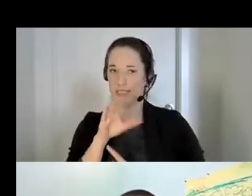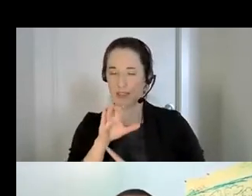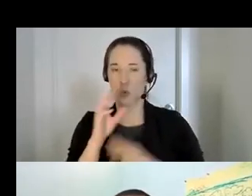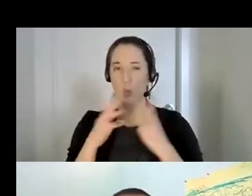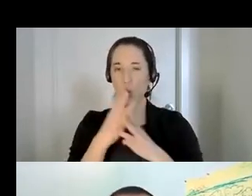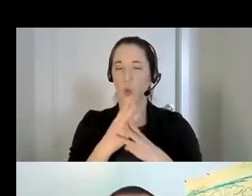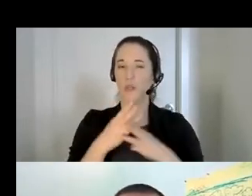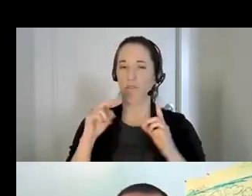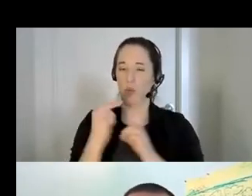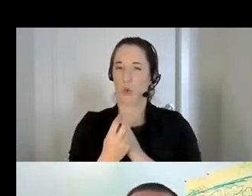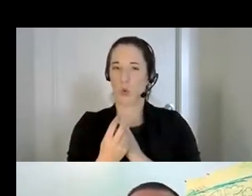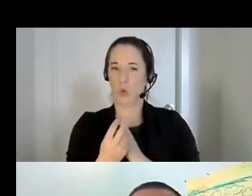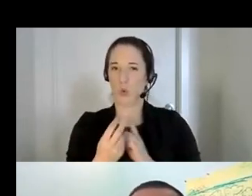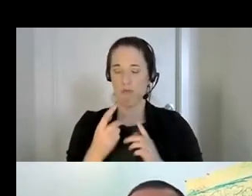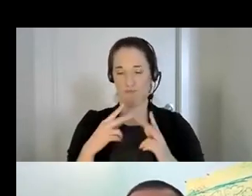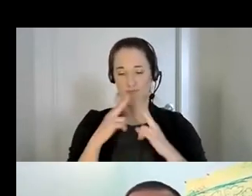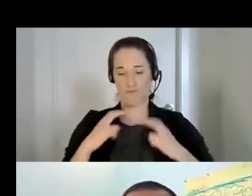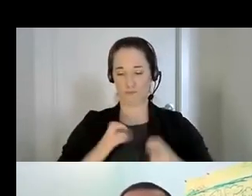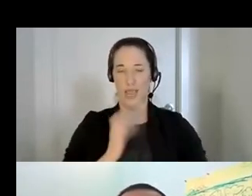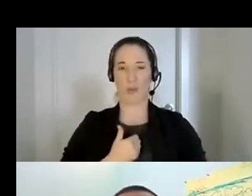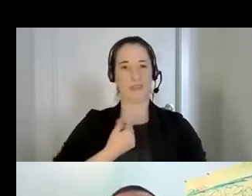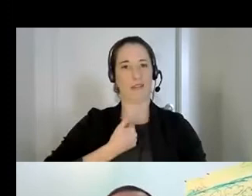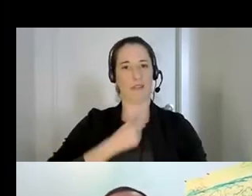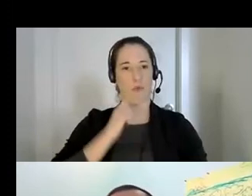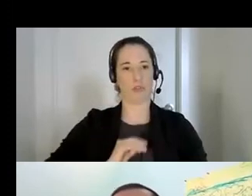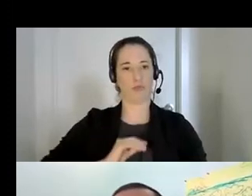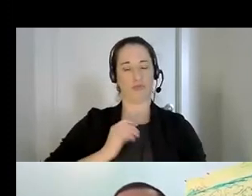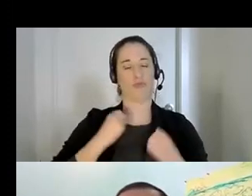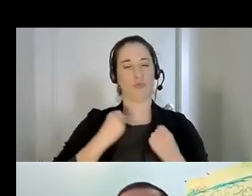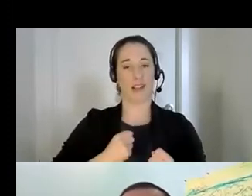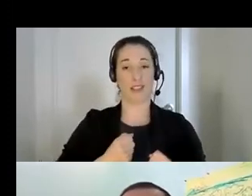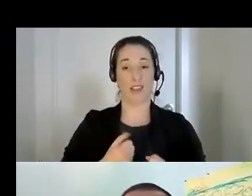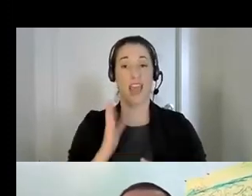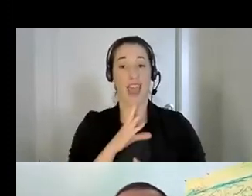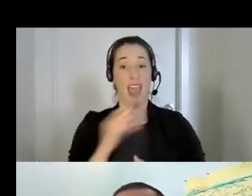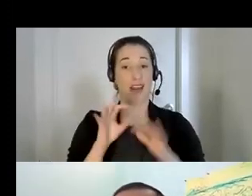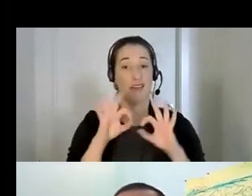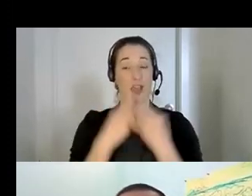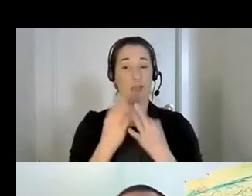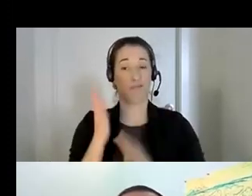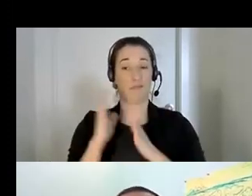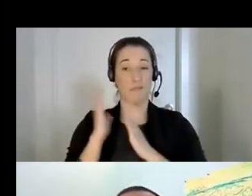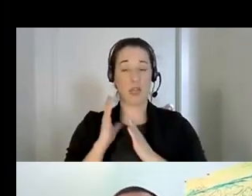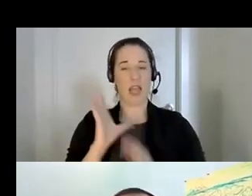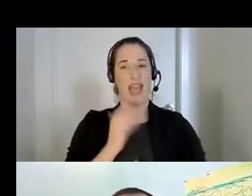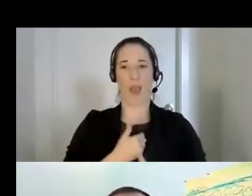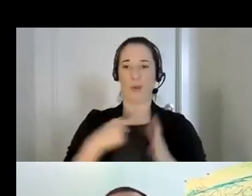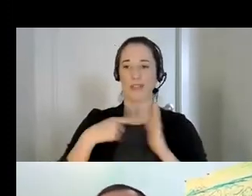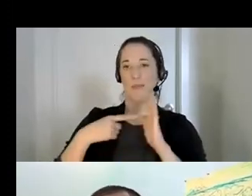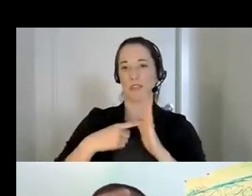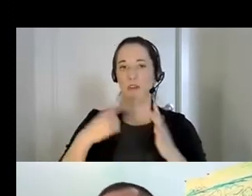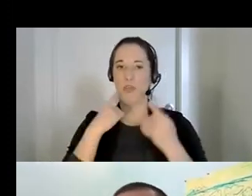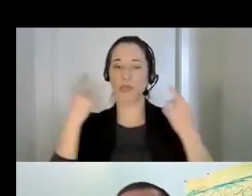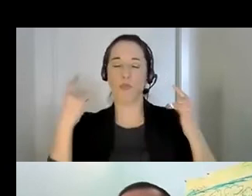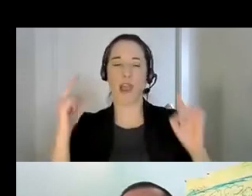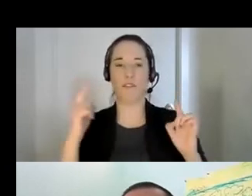here we can look at our own peoples, our own ancestors, and our long histories of survival and thriving in success, despite systematic